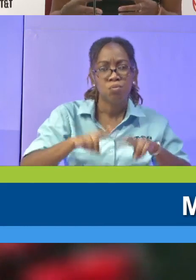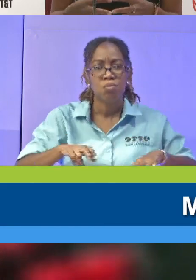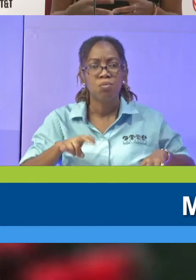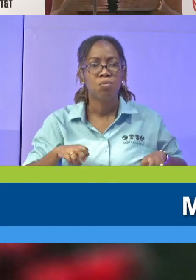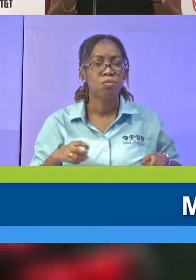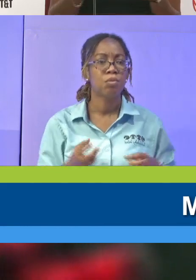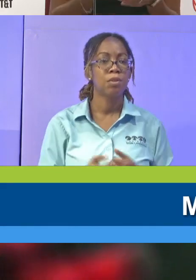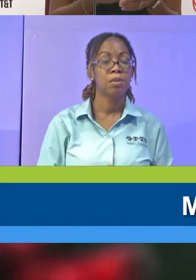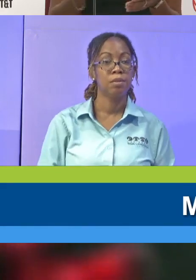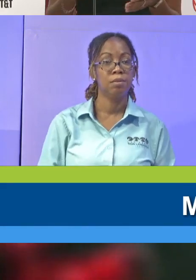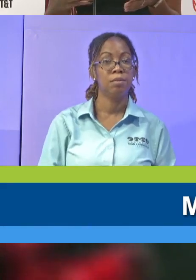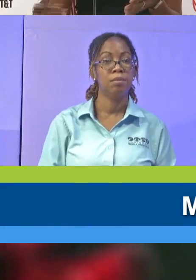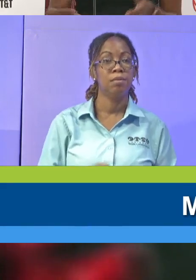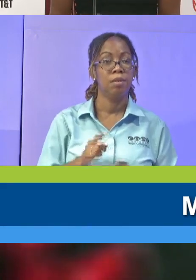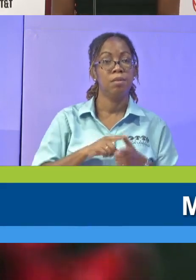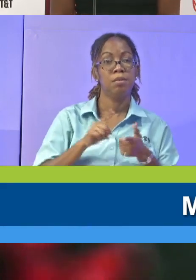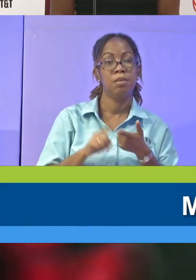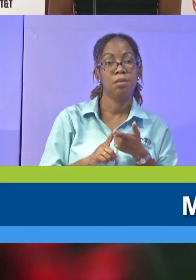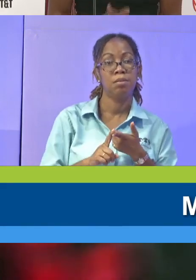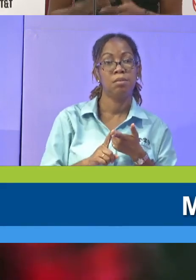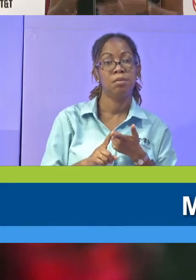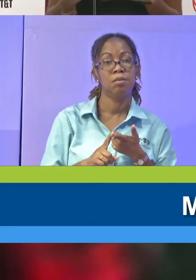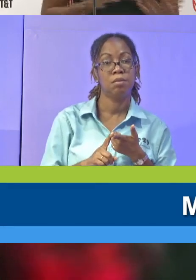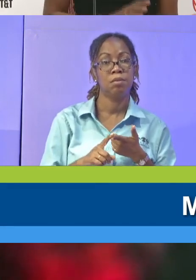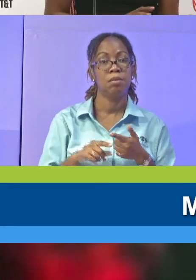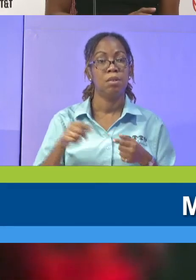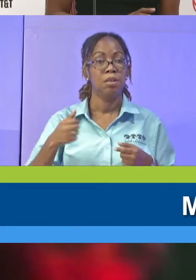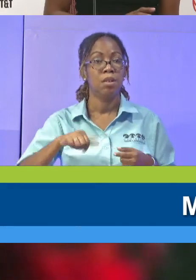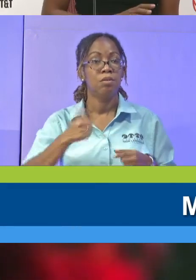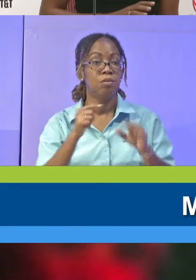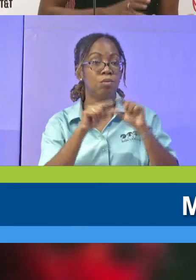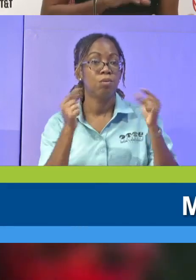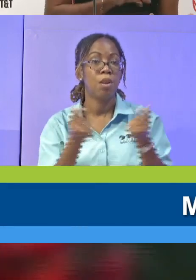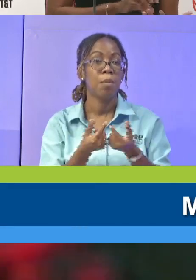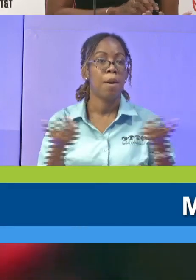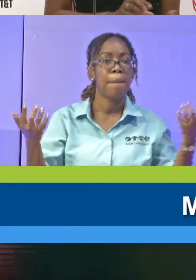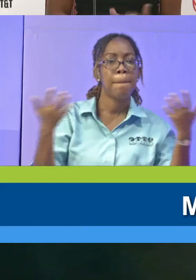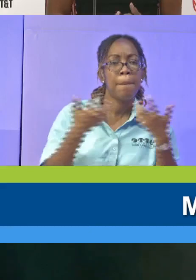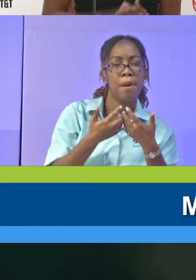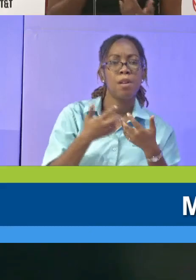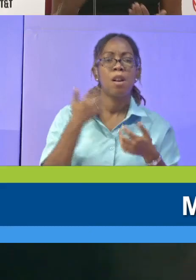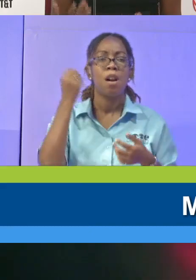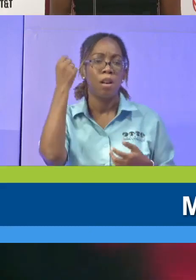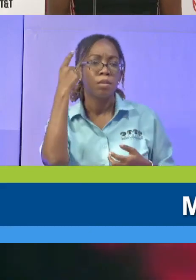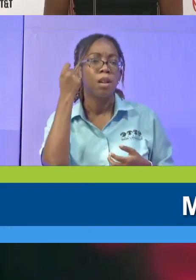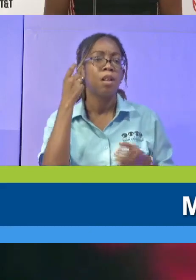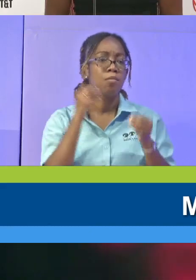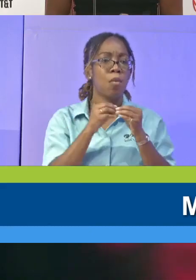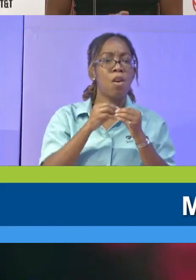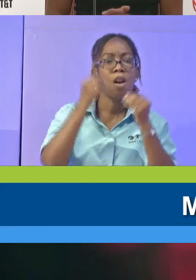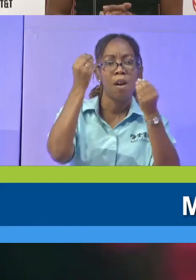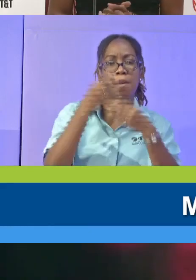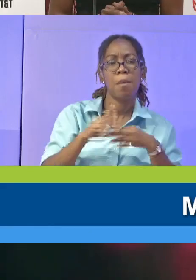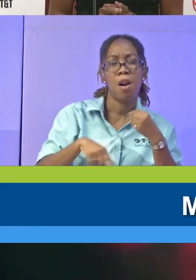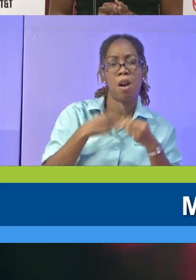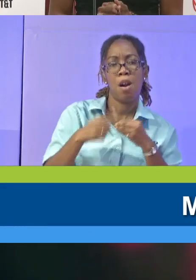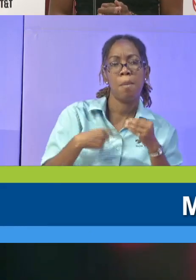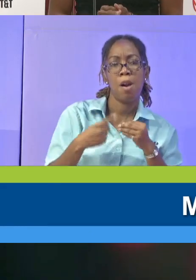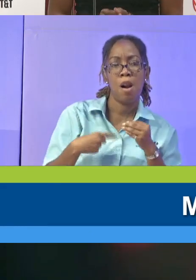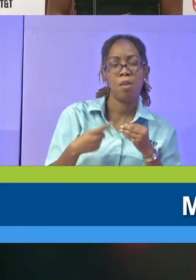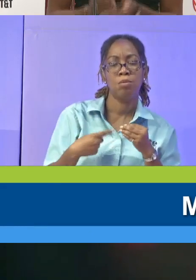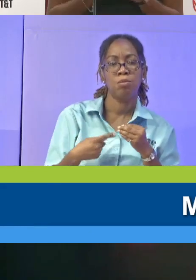provides a branch or link or bridge between understanding some of the more details for our member states to make